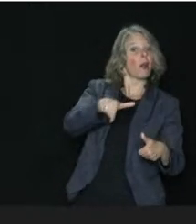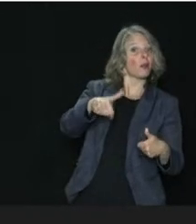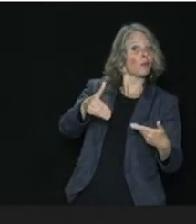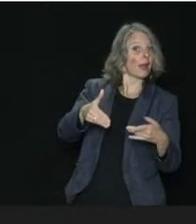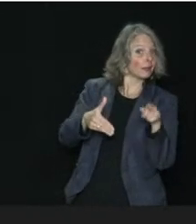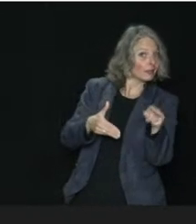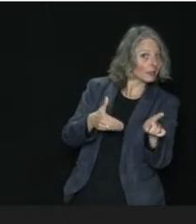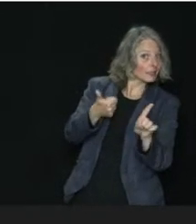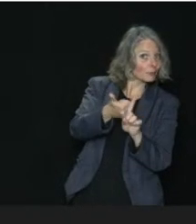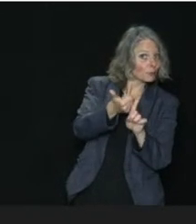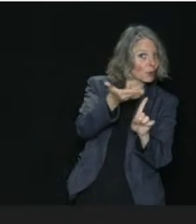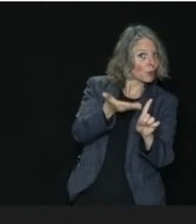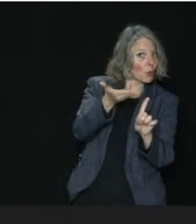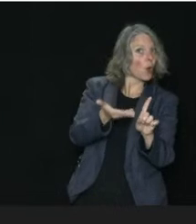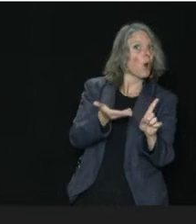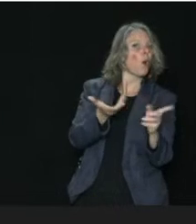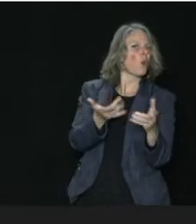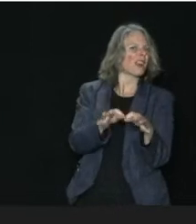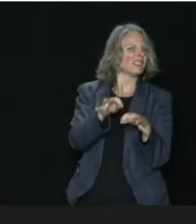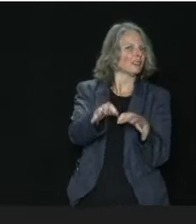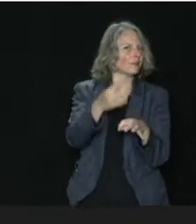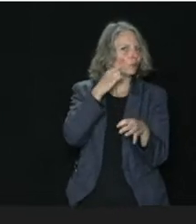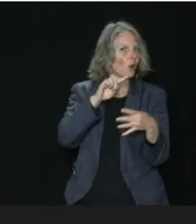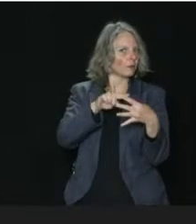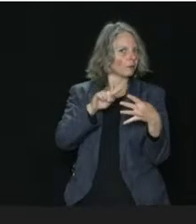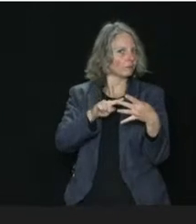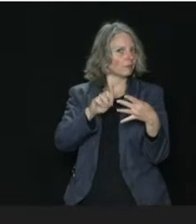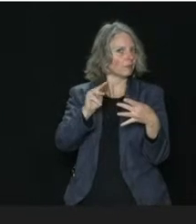mRNA vaccine, or B, take the other one right away?